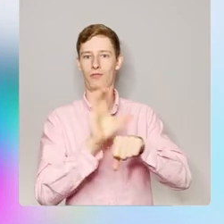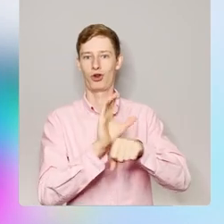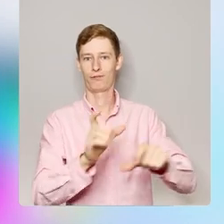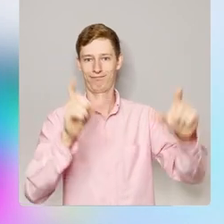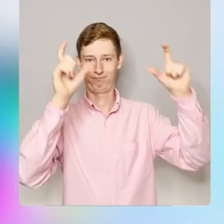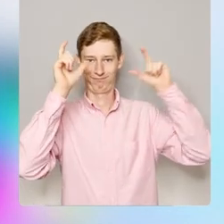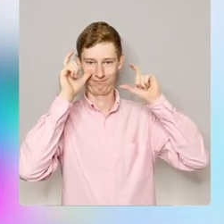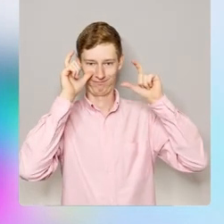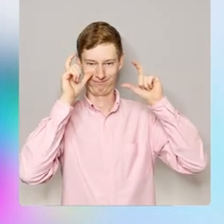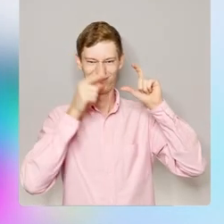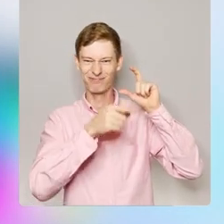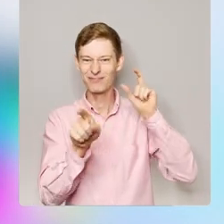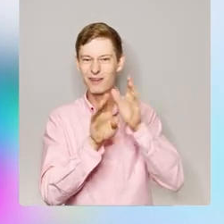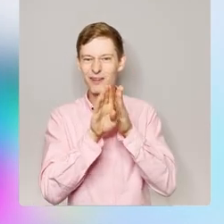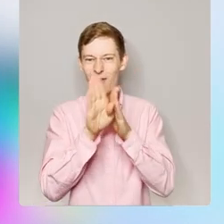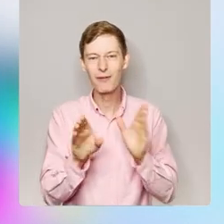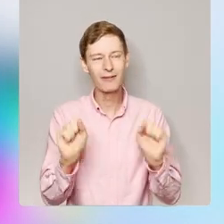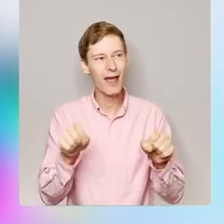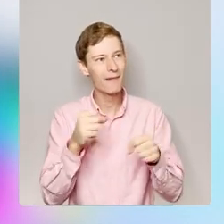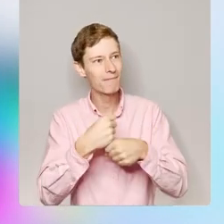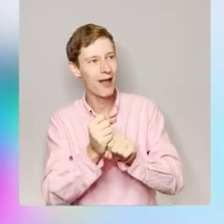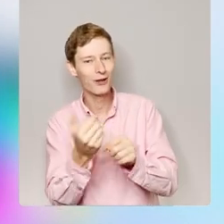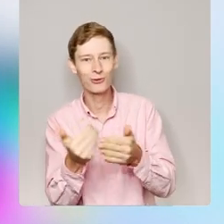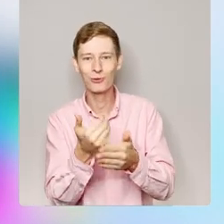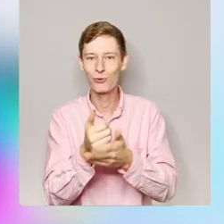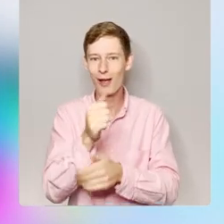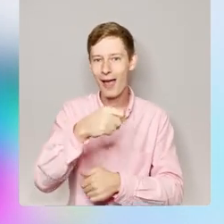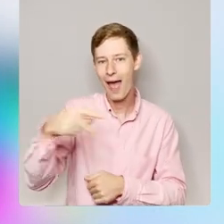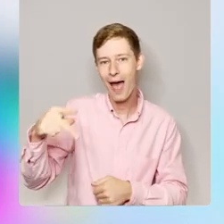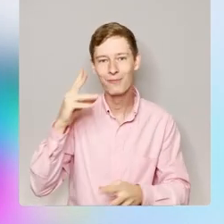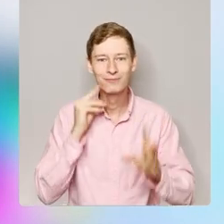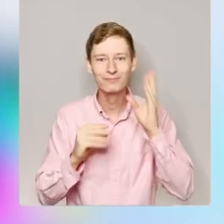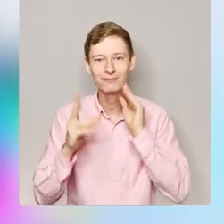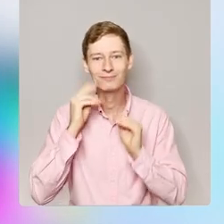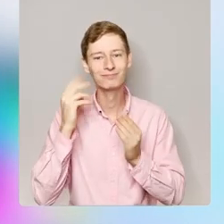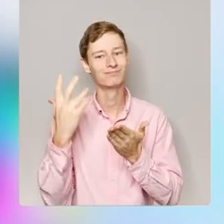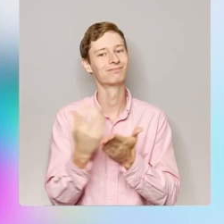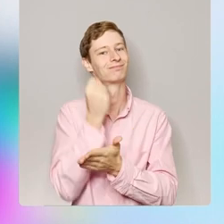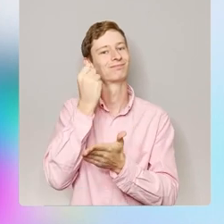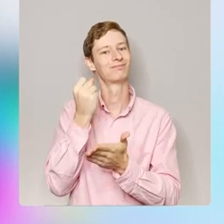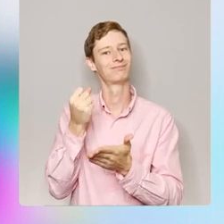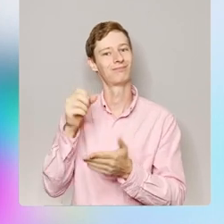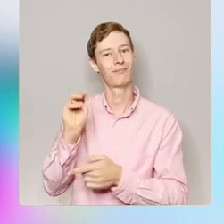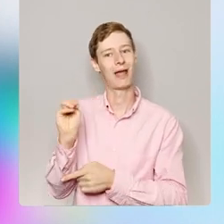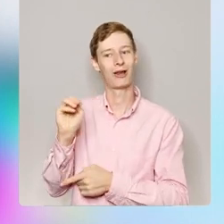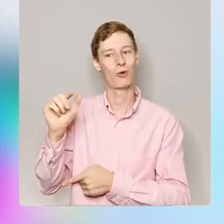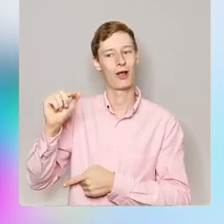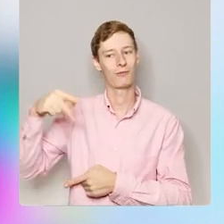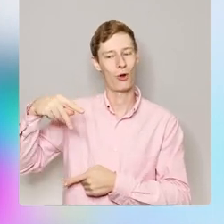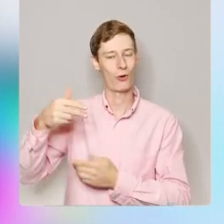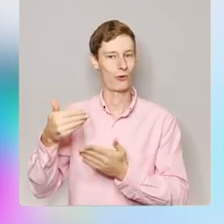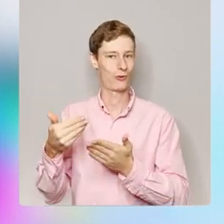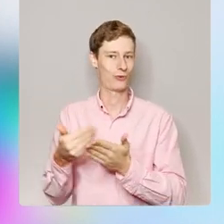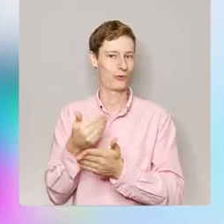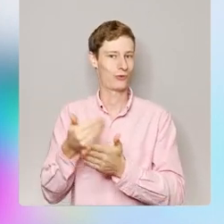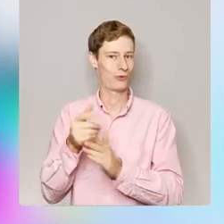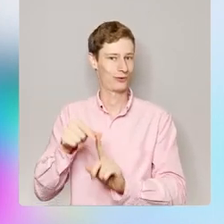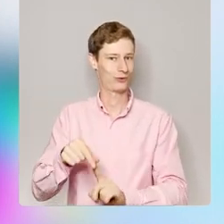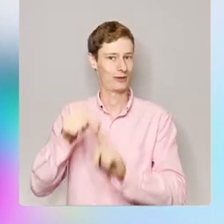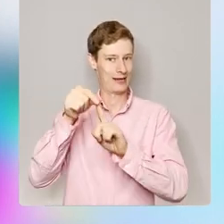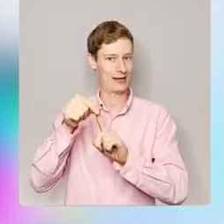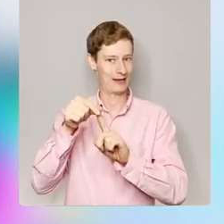Developers can build new types of apps and experiences that take advantage of MetaQuest Pro's unique